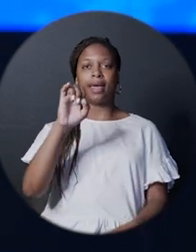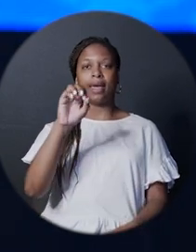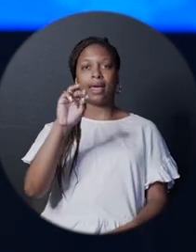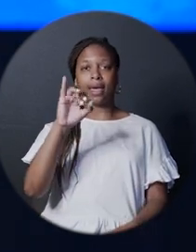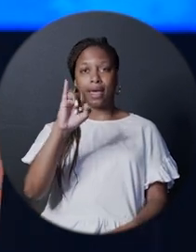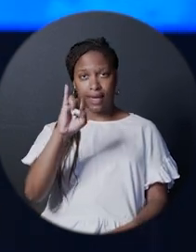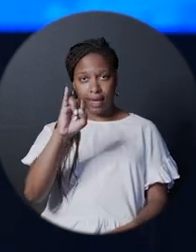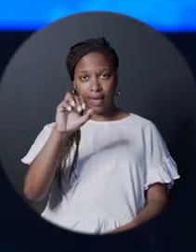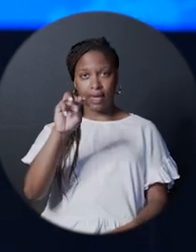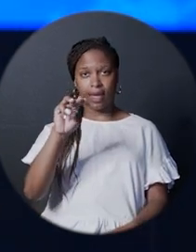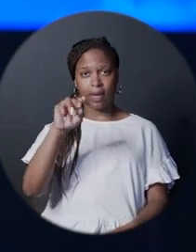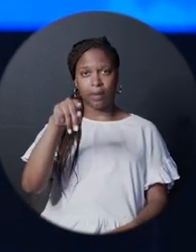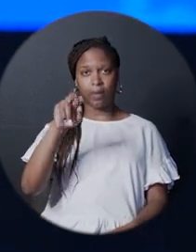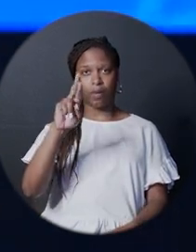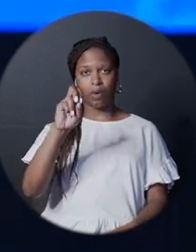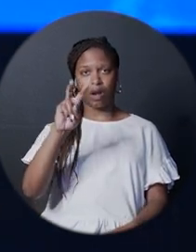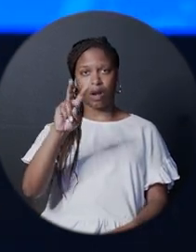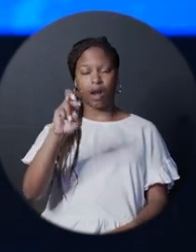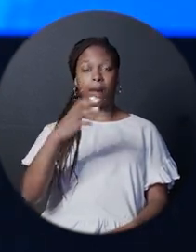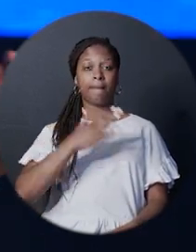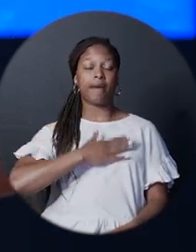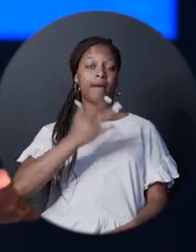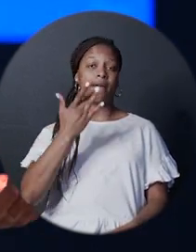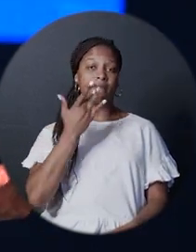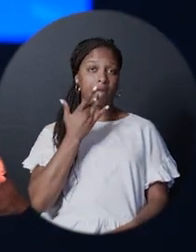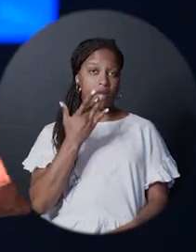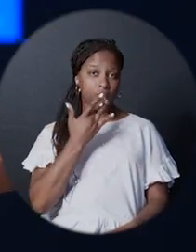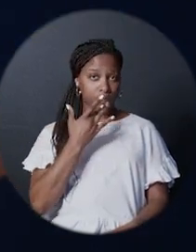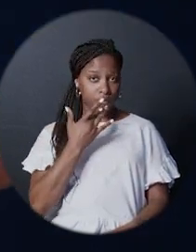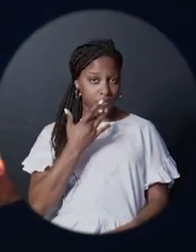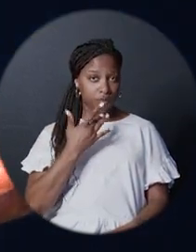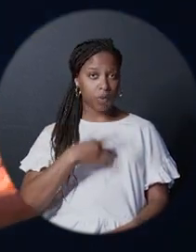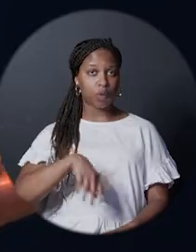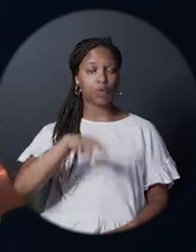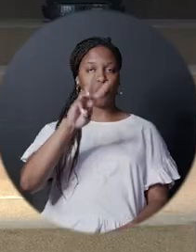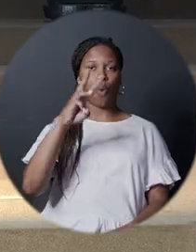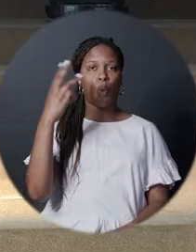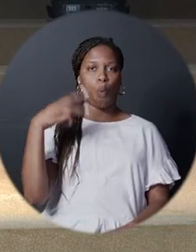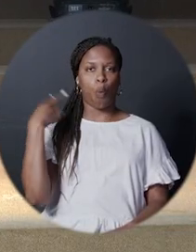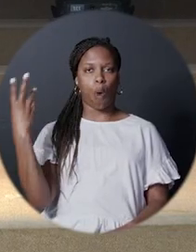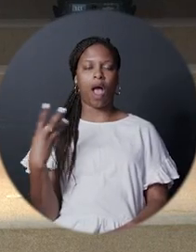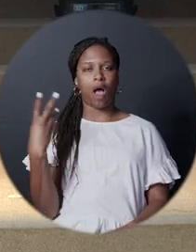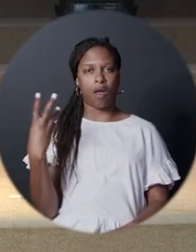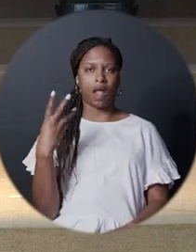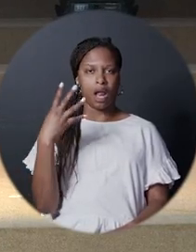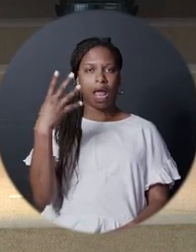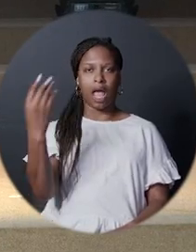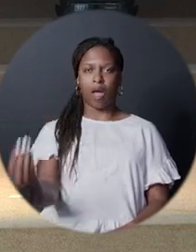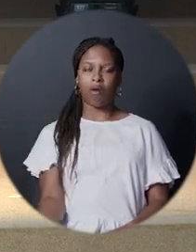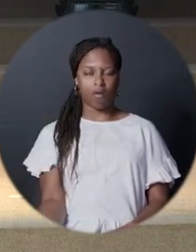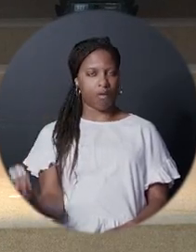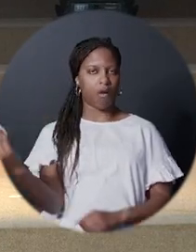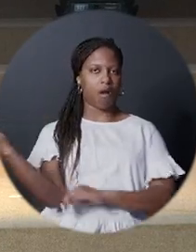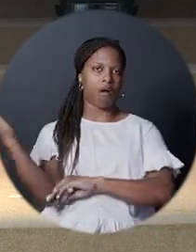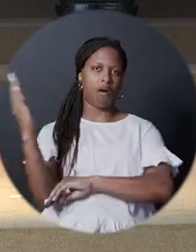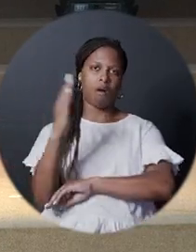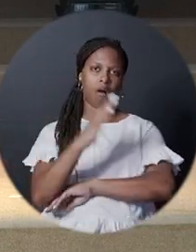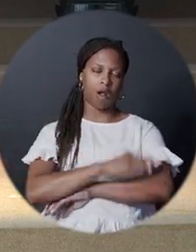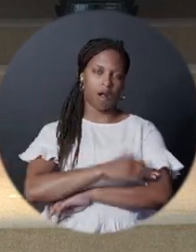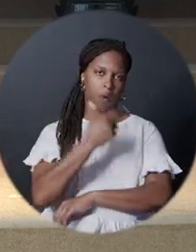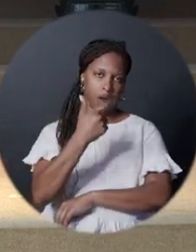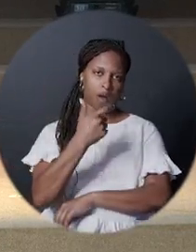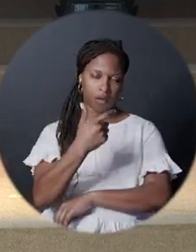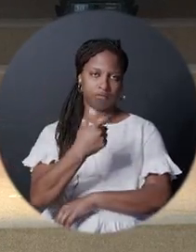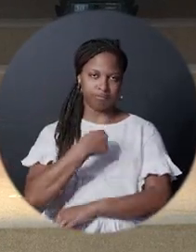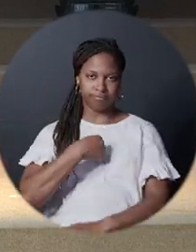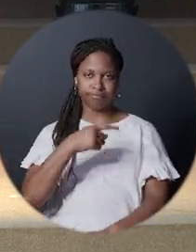show. Now, for me, my favorite improv show is Wildin' Out. I can watch Wildin' Out all